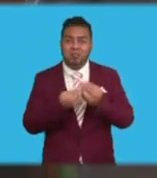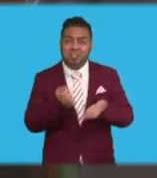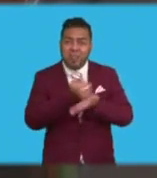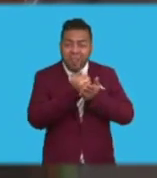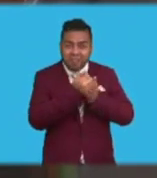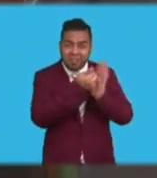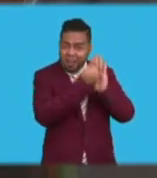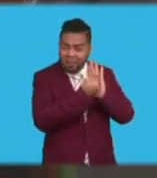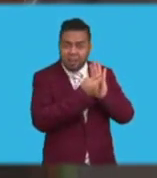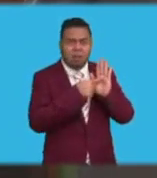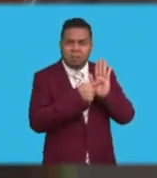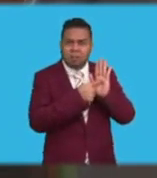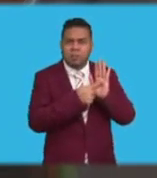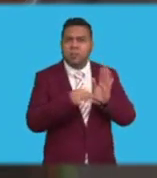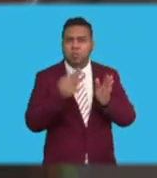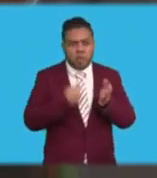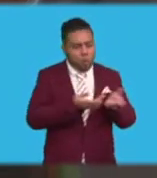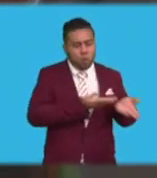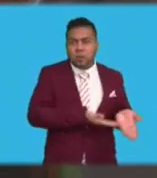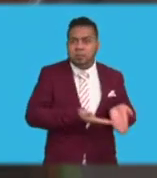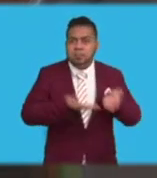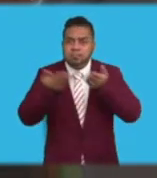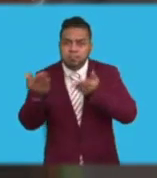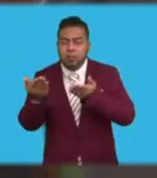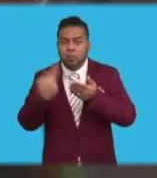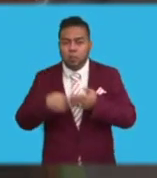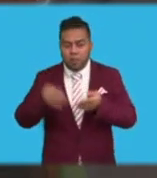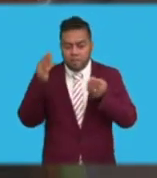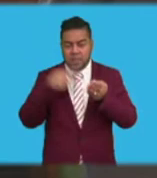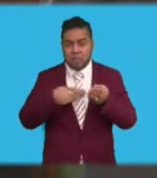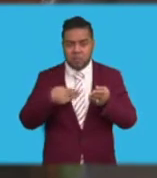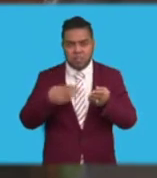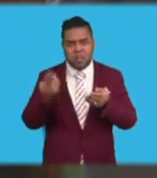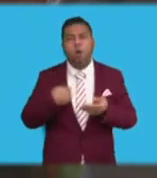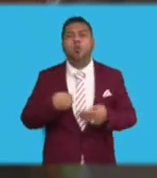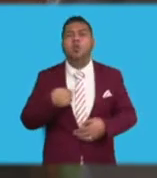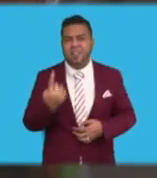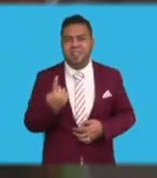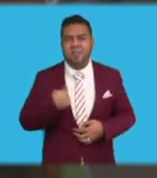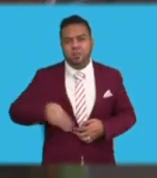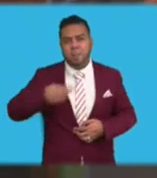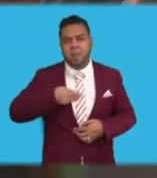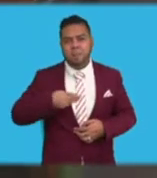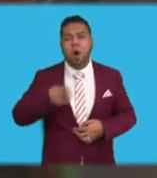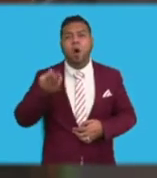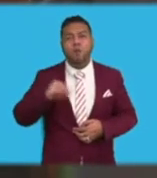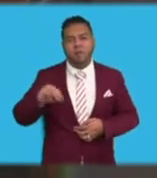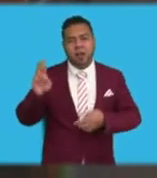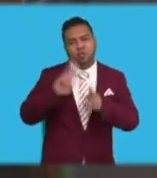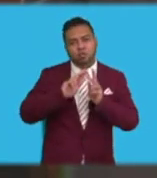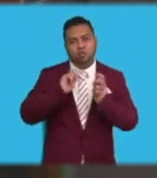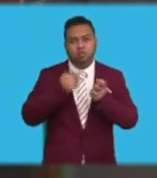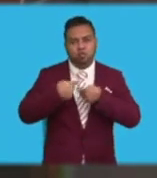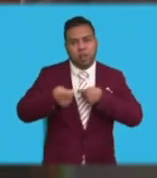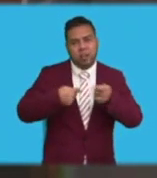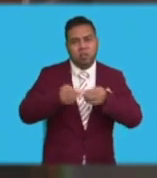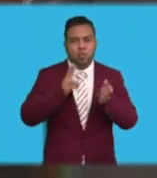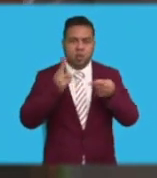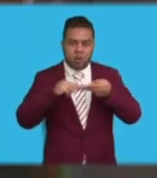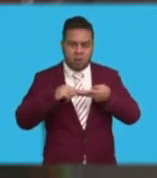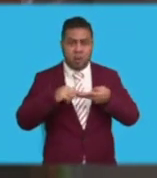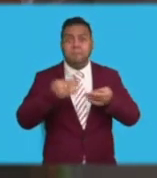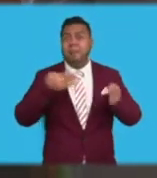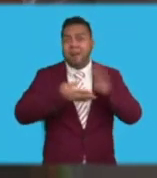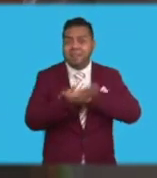person could only bring a grievance to the ministry if they were a member of a trade union. But under this new legislation that we